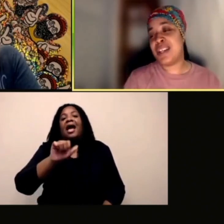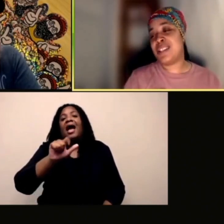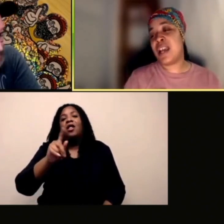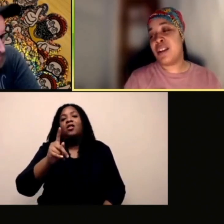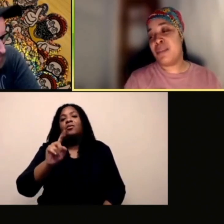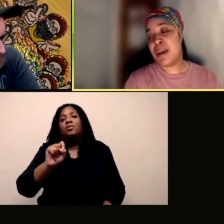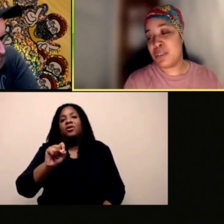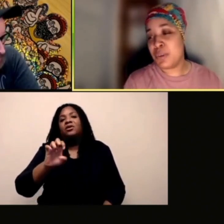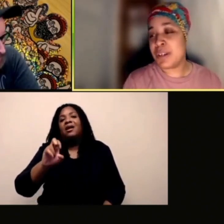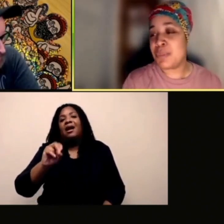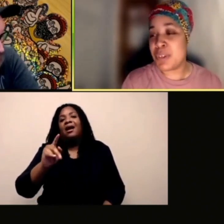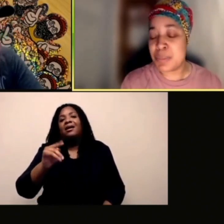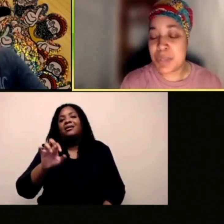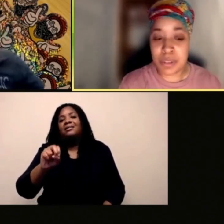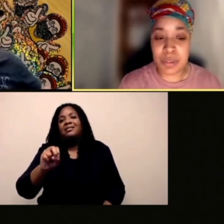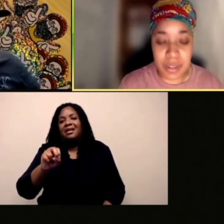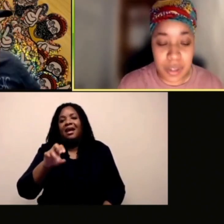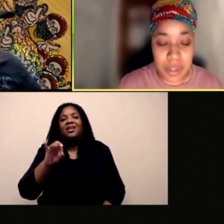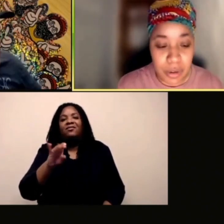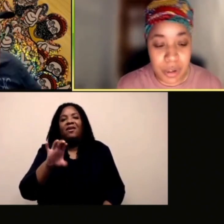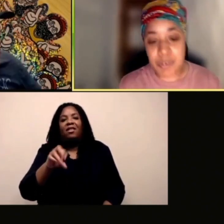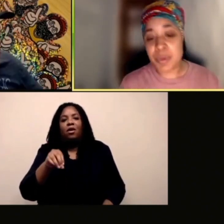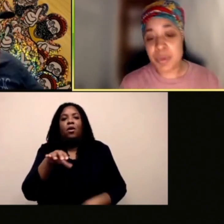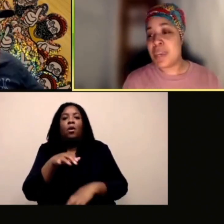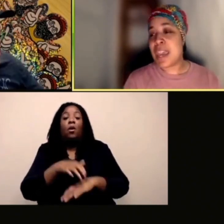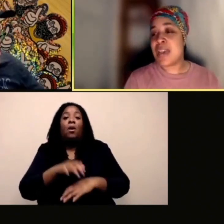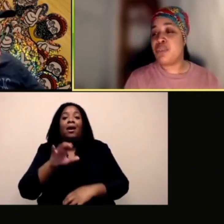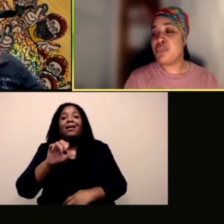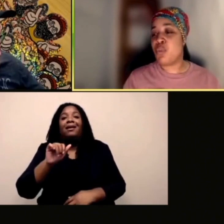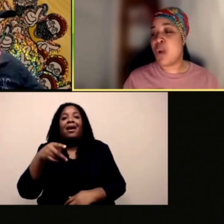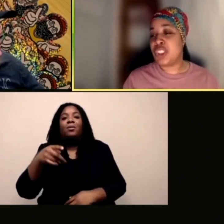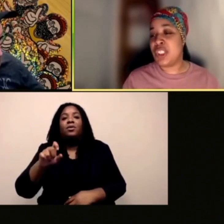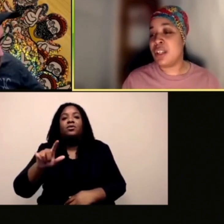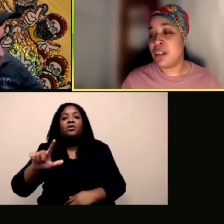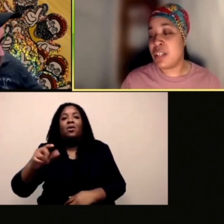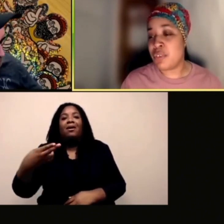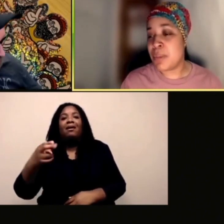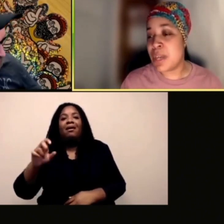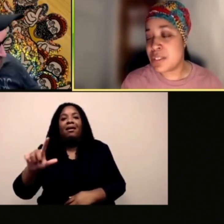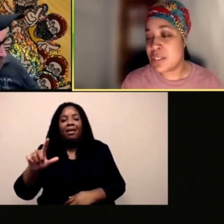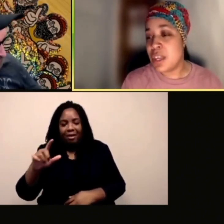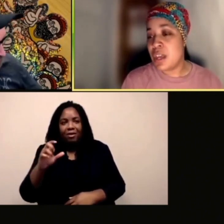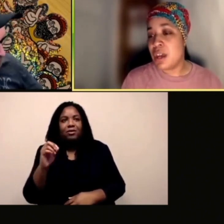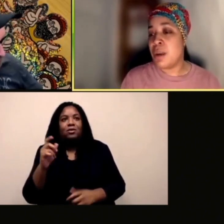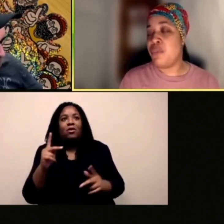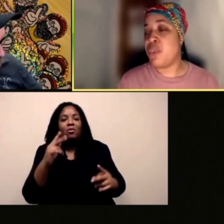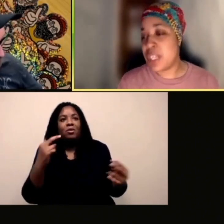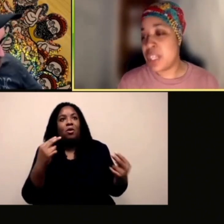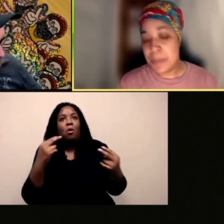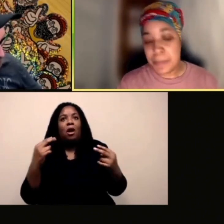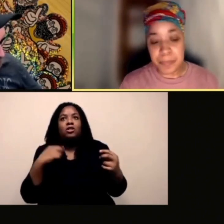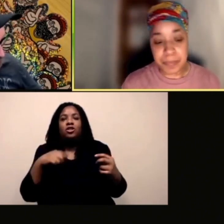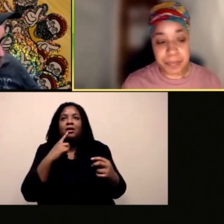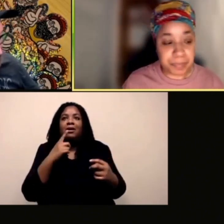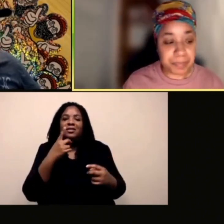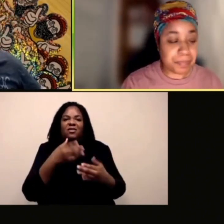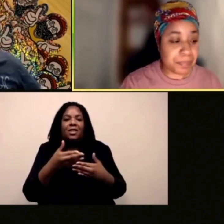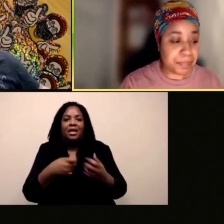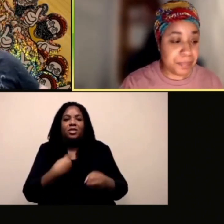very excited about the work I'm going to be doing on everyone's behalf who is watching and learning from us for a year.